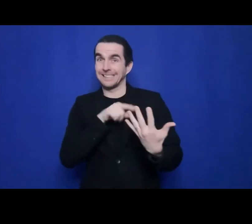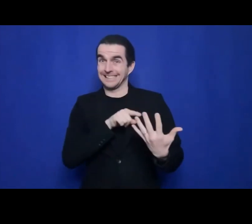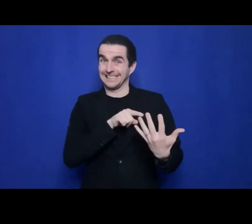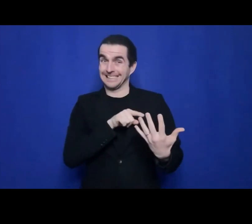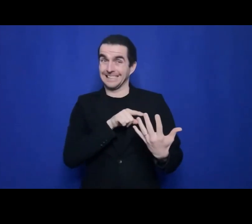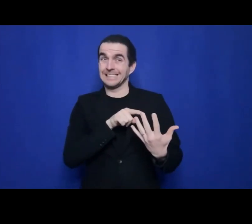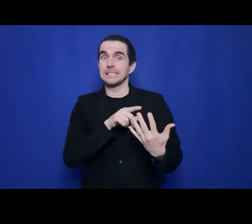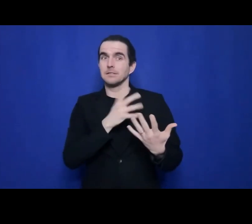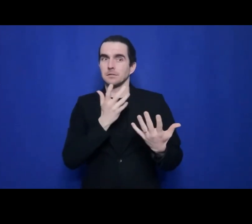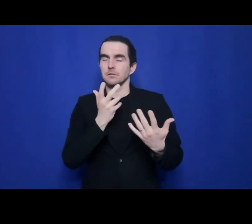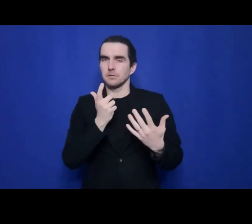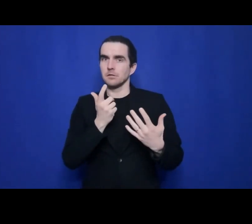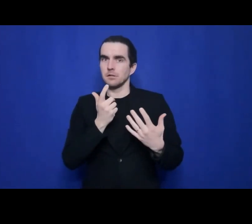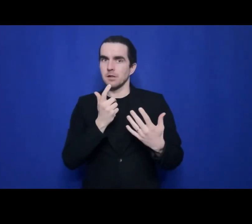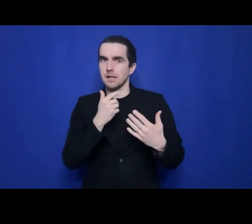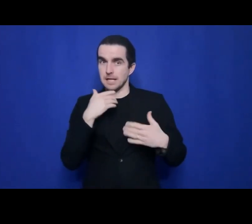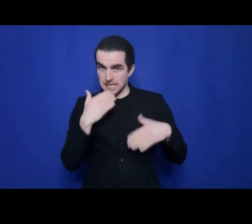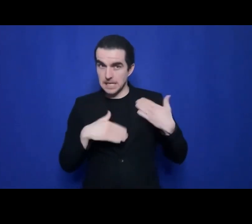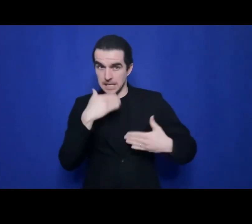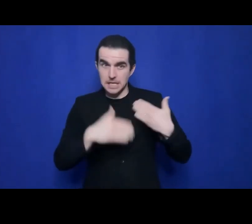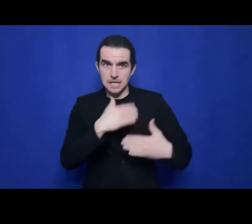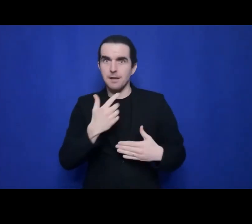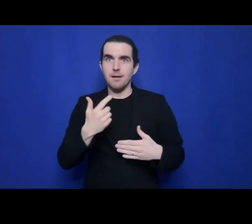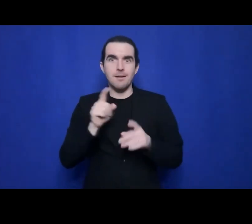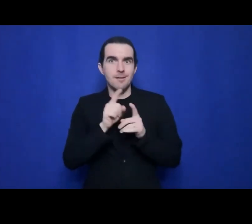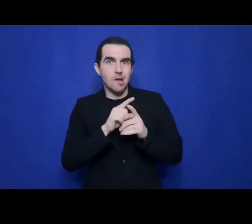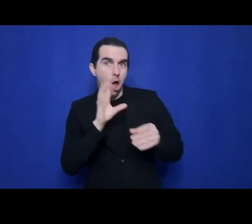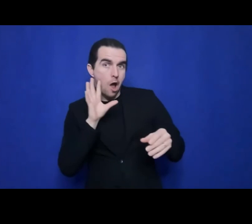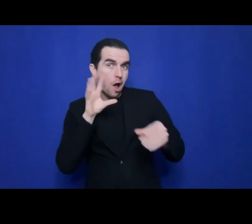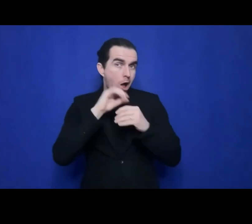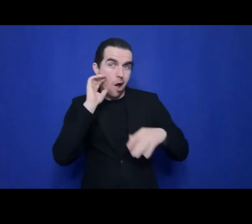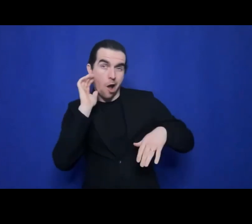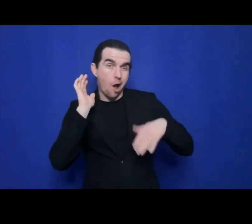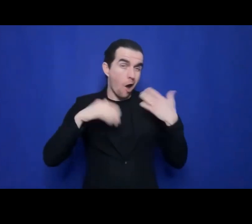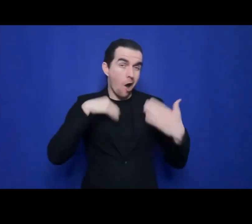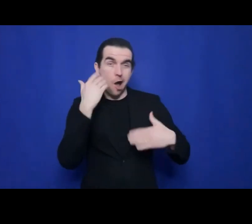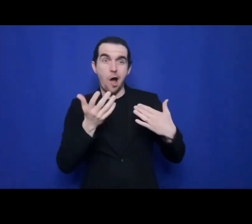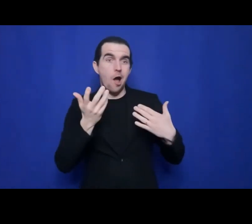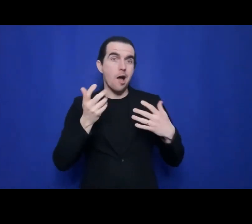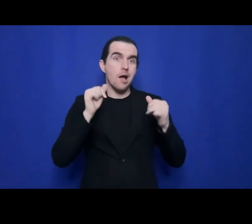or indoor spaces, if they're public spaces, well, this strengthens